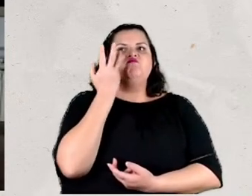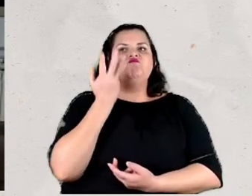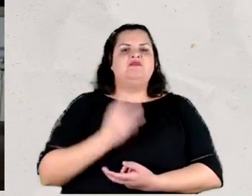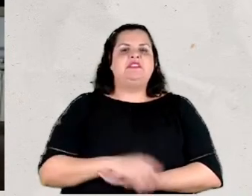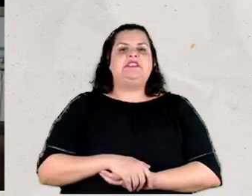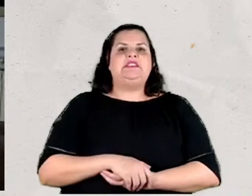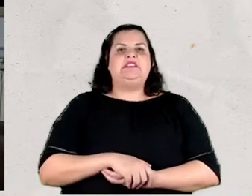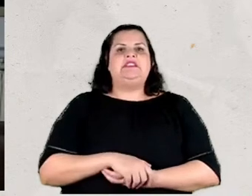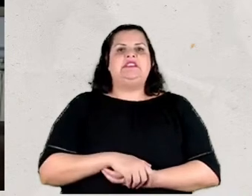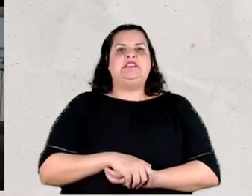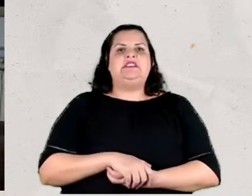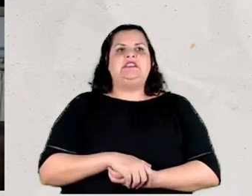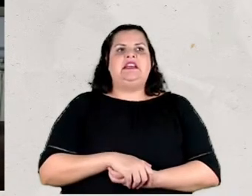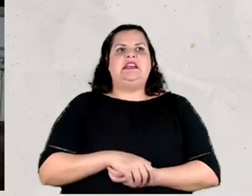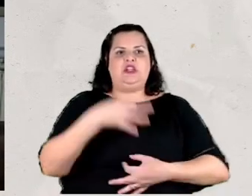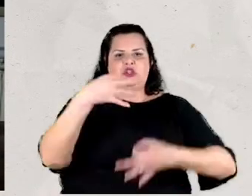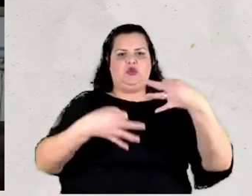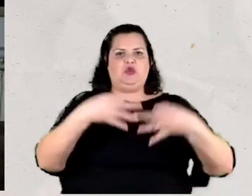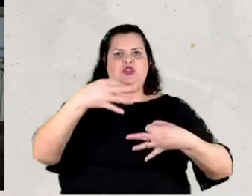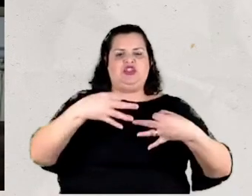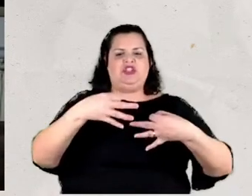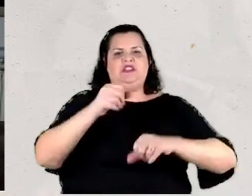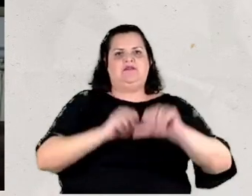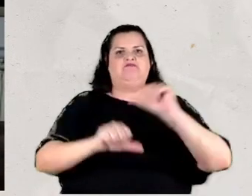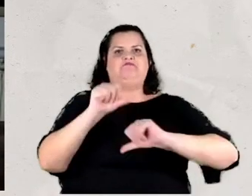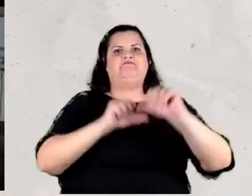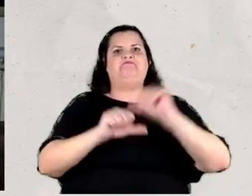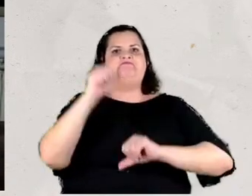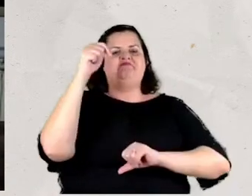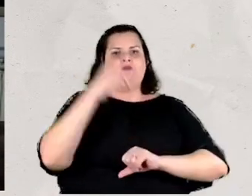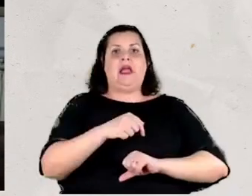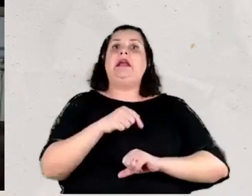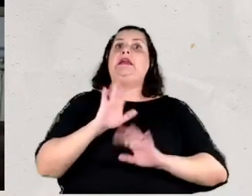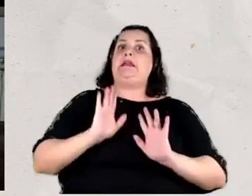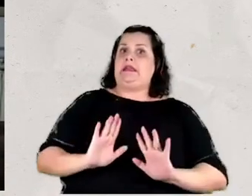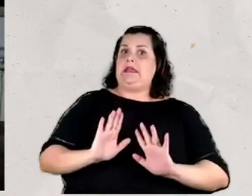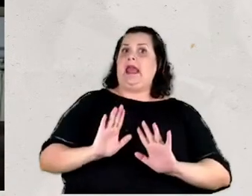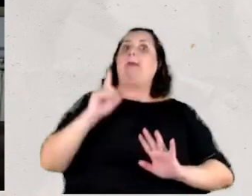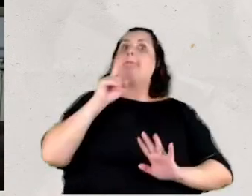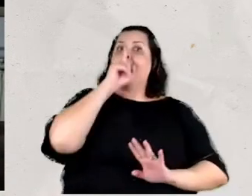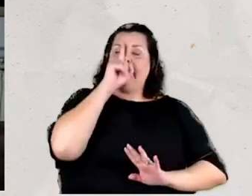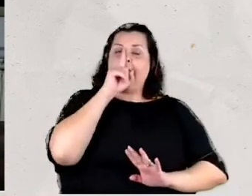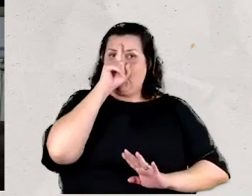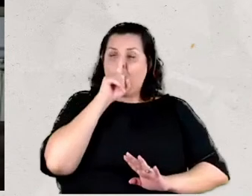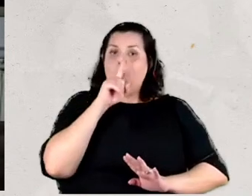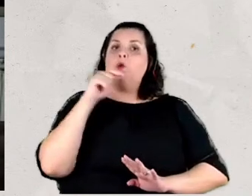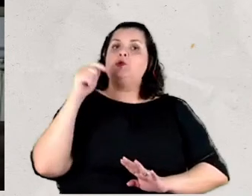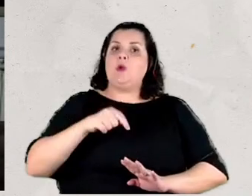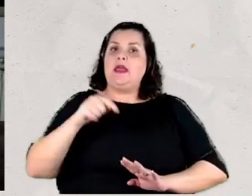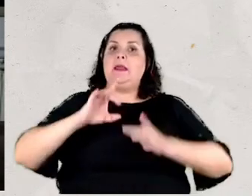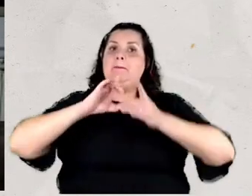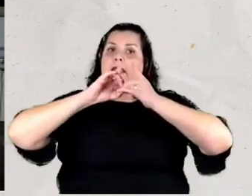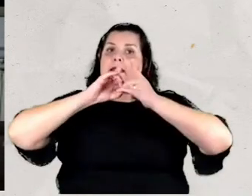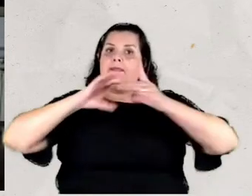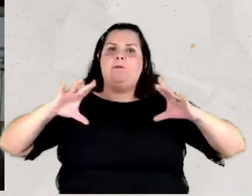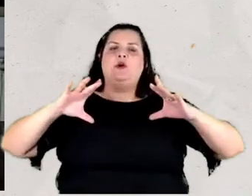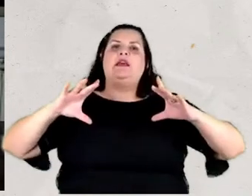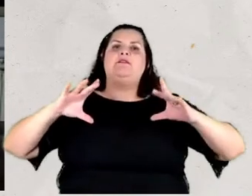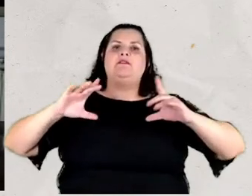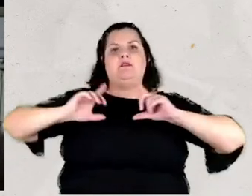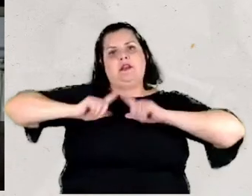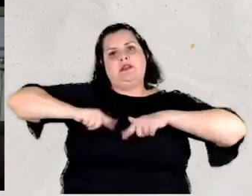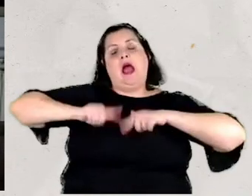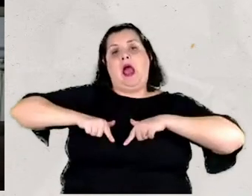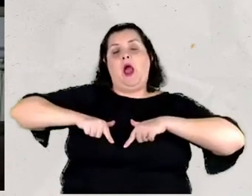also going to be bringing in an openly racist party. We have never had a